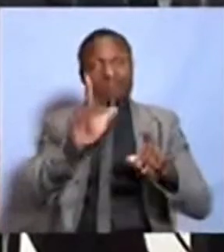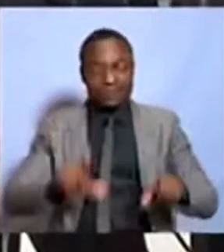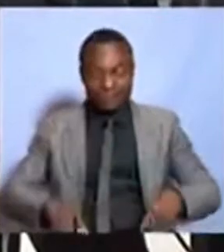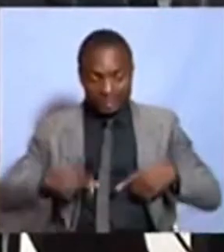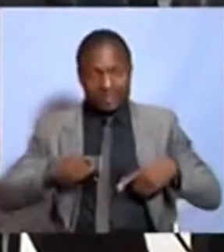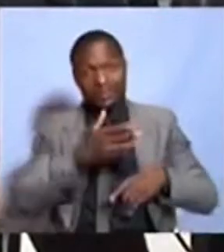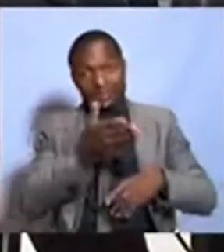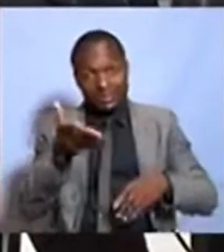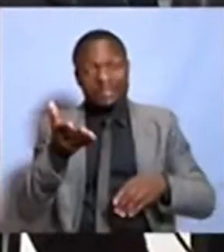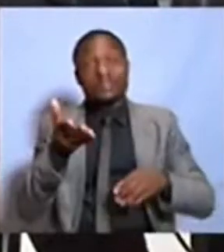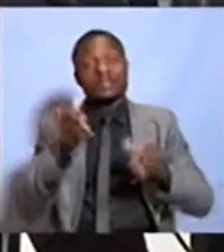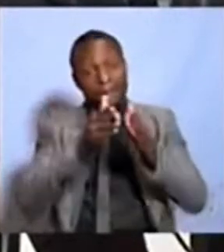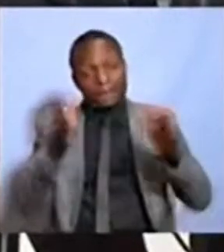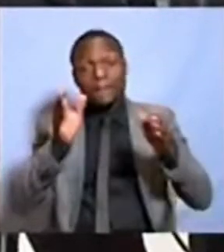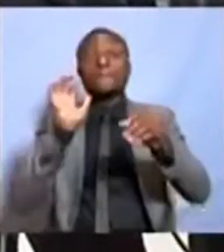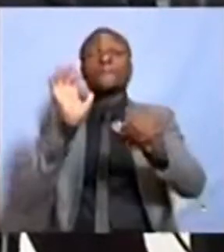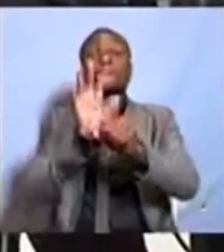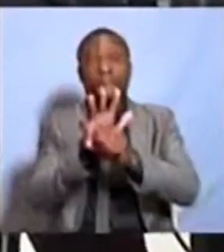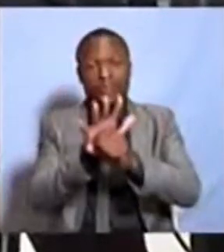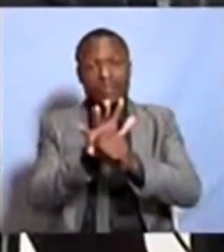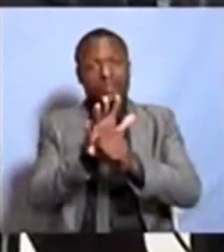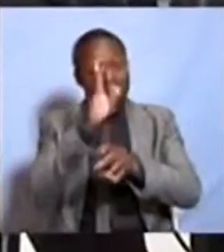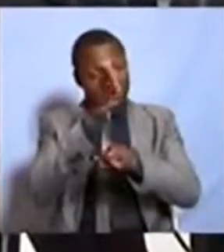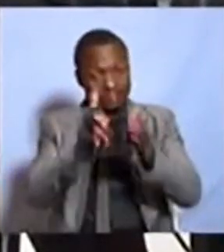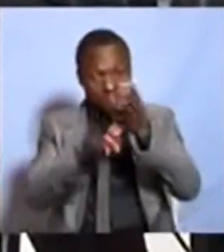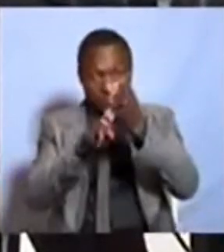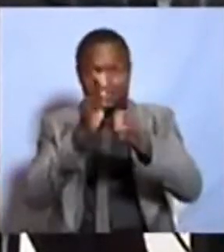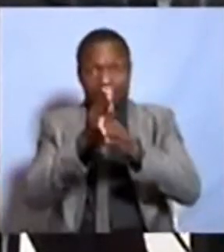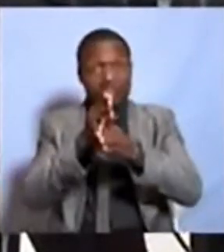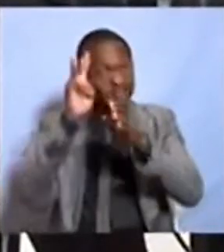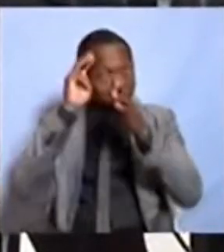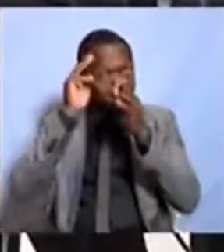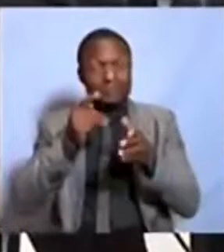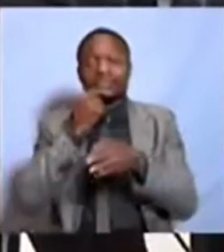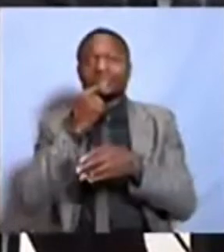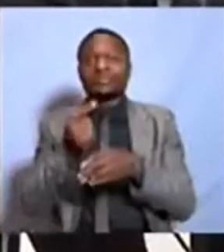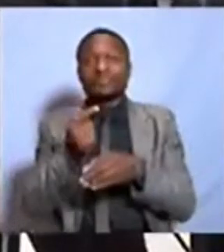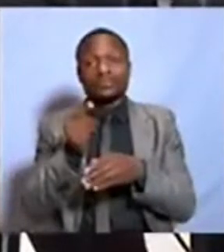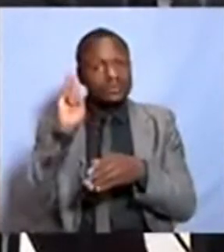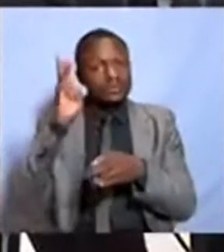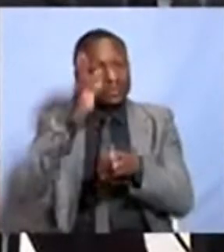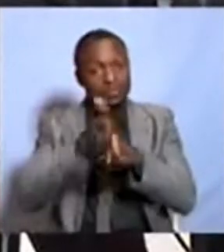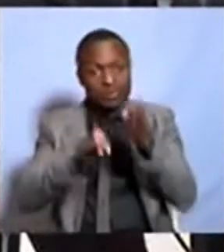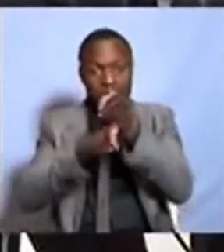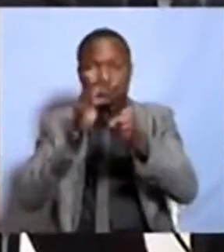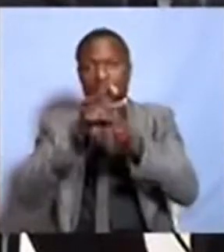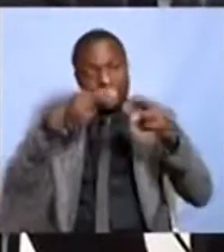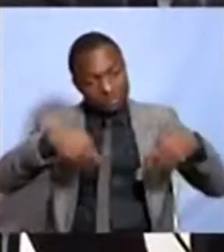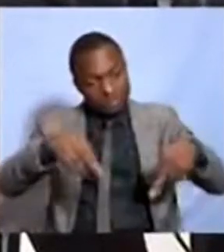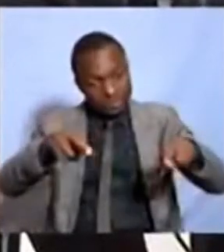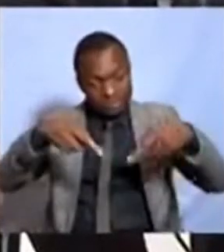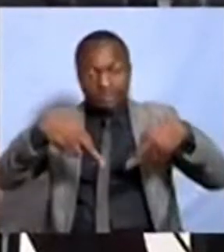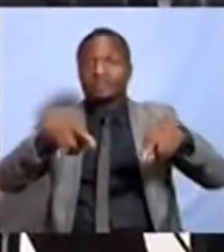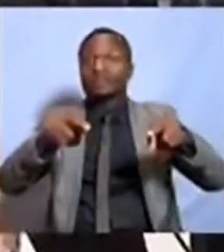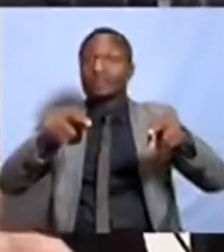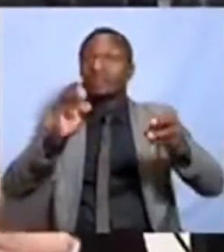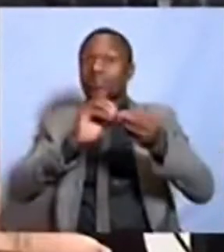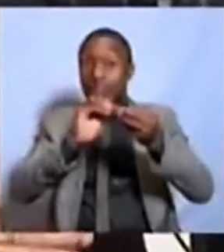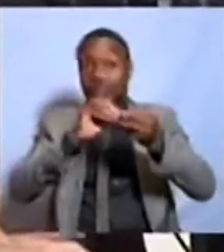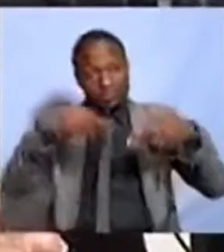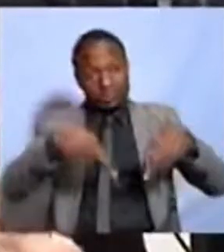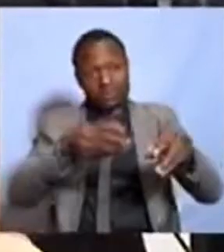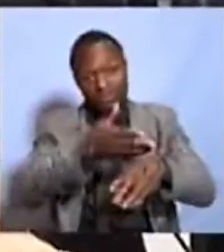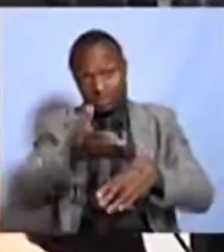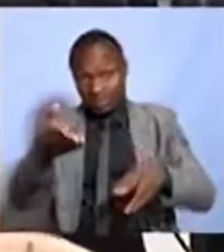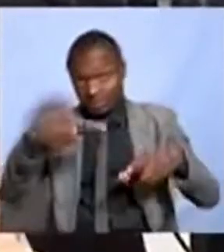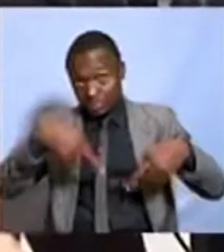very big impact on them. And then infrastructure. The minister in his speech mentioned, oh yes, we're going to build roads, more roads are coming. But then these roads